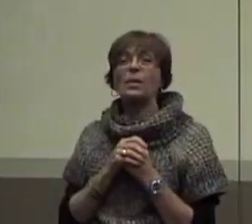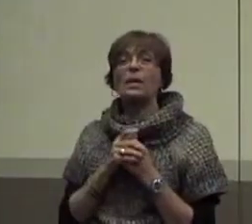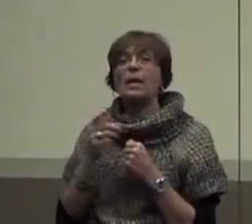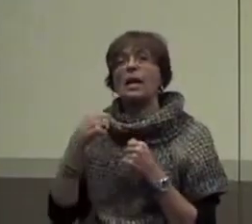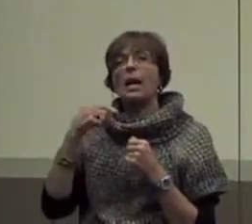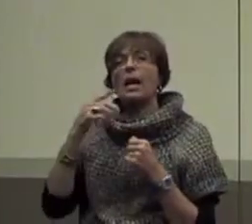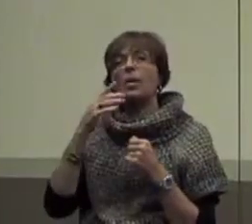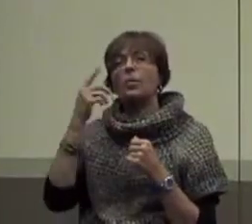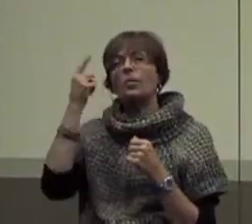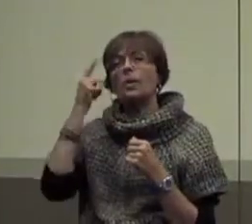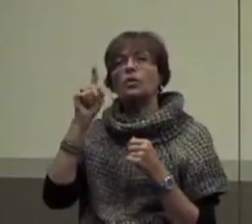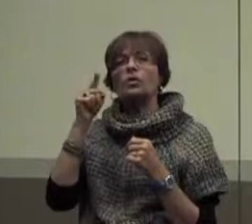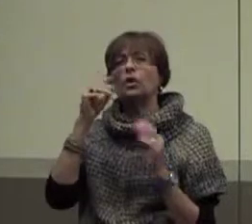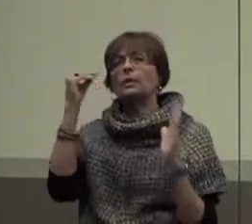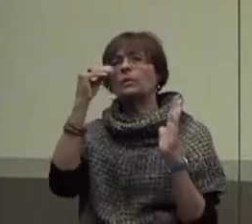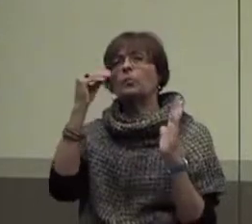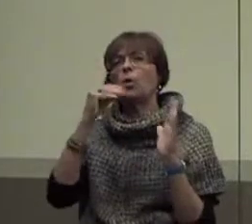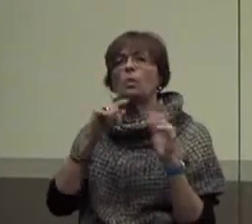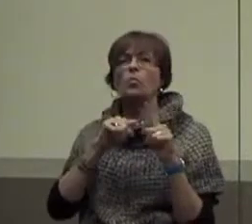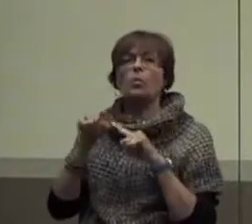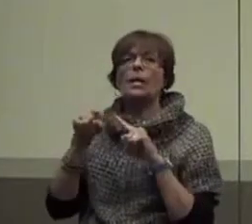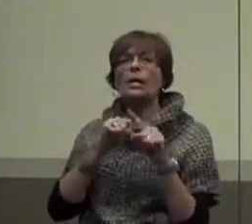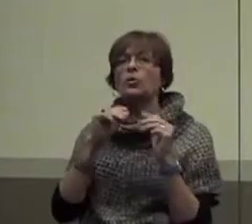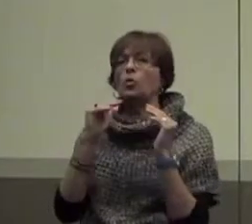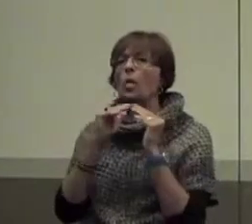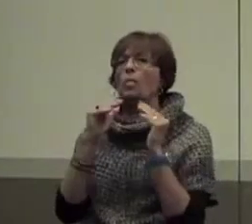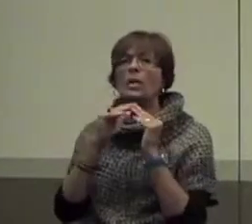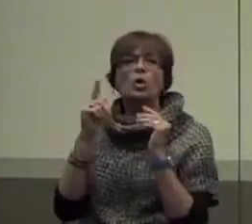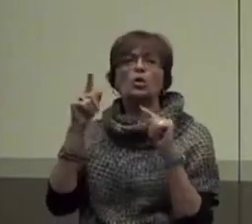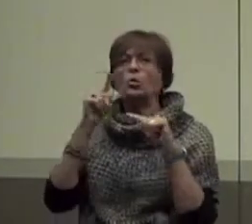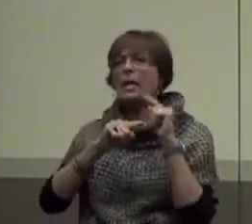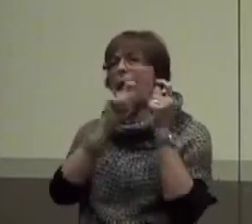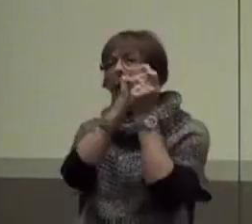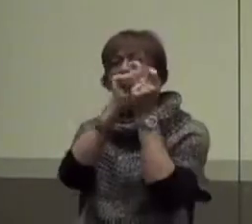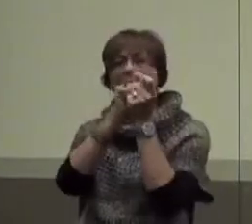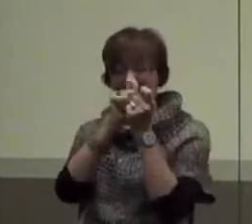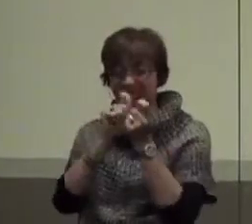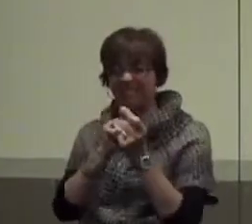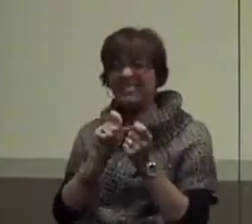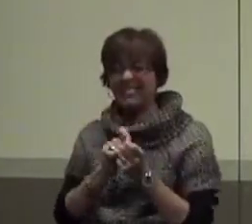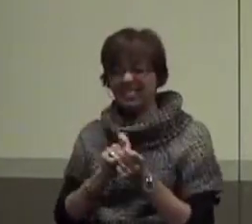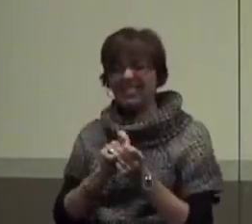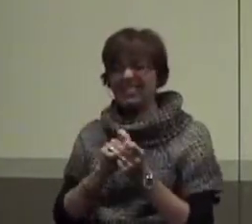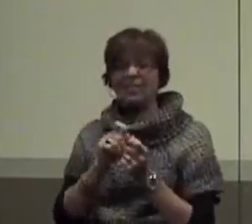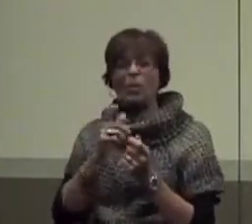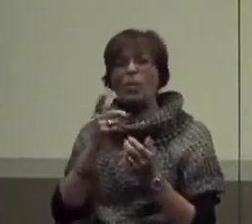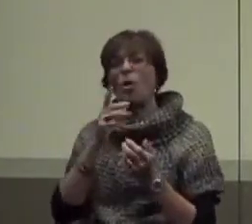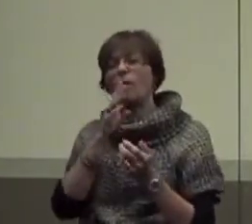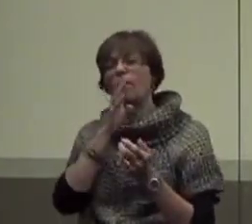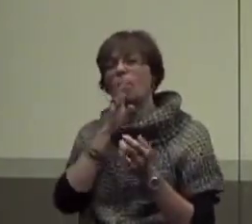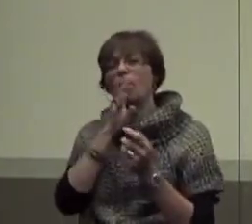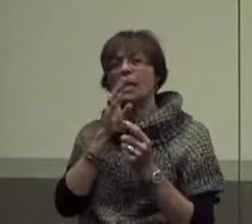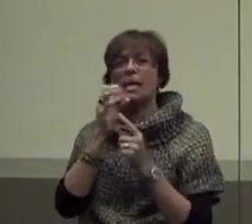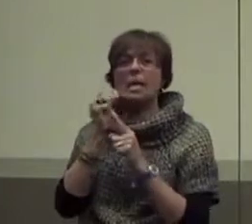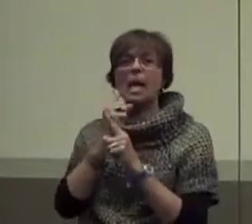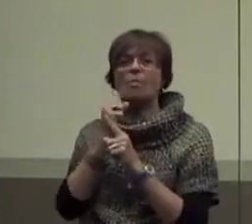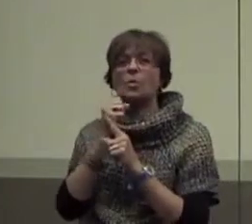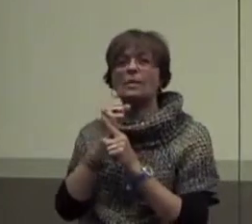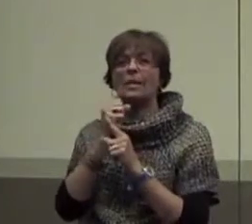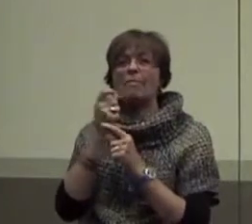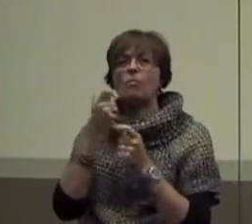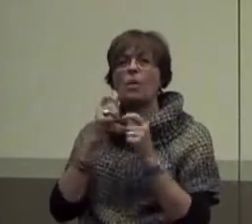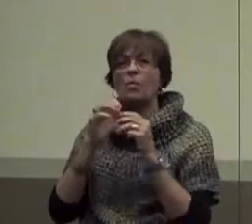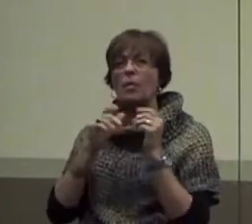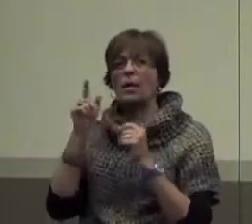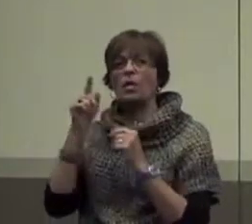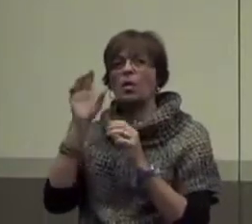would think you would just be putting, just being rude to a peer. I mean, you can't, you know what I mean, or verbally abusive to a peer as opposed to you're